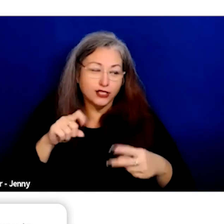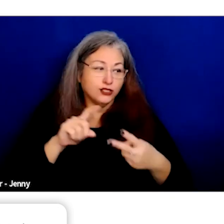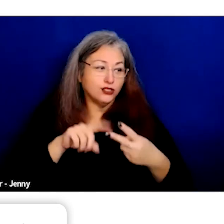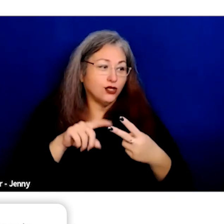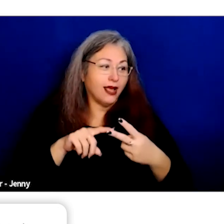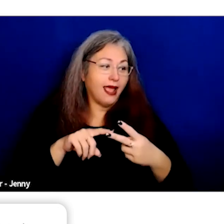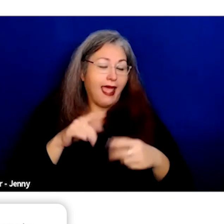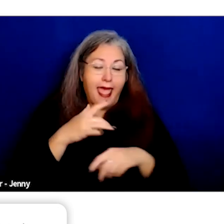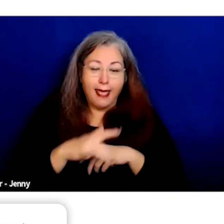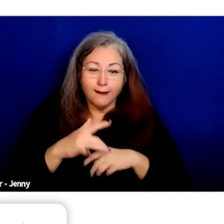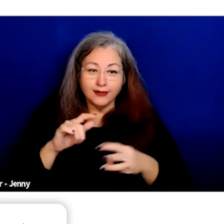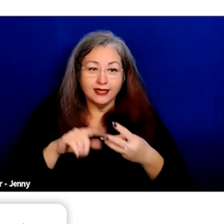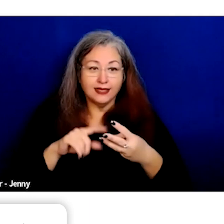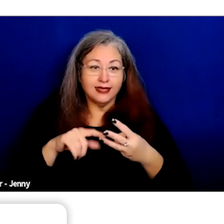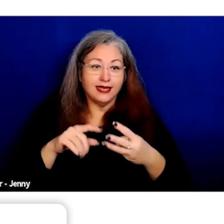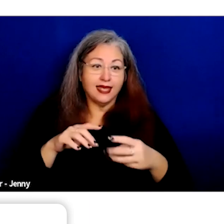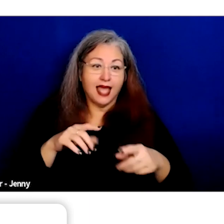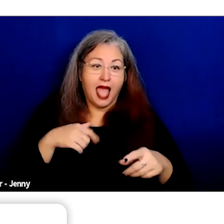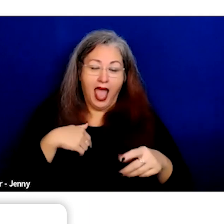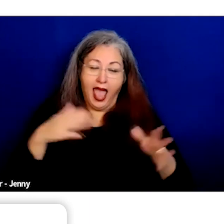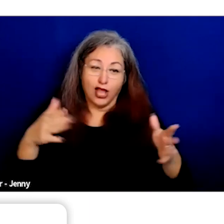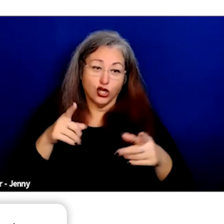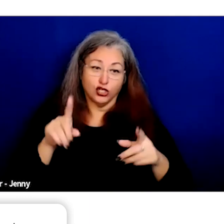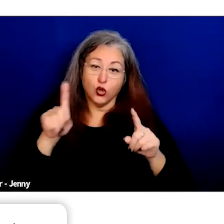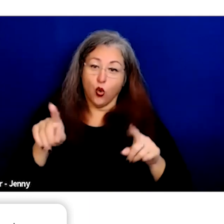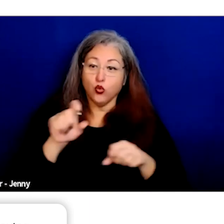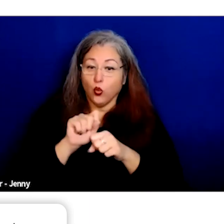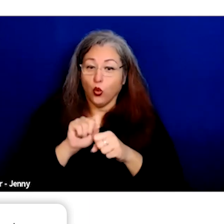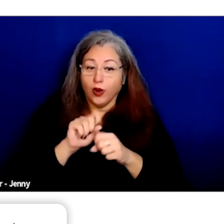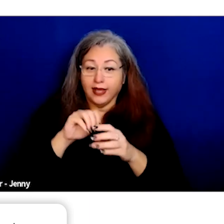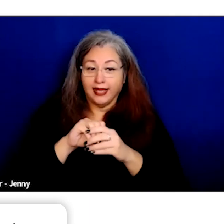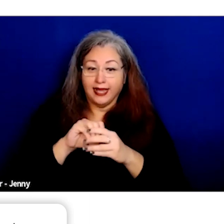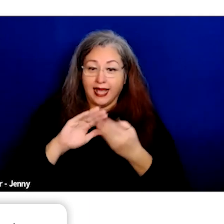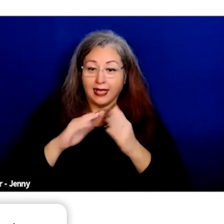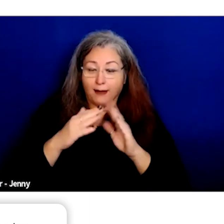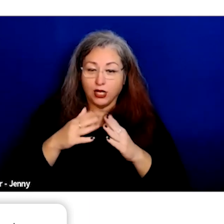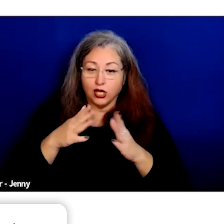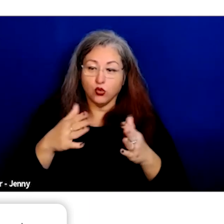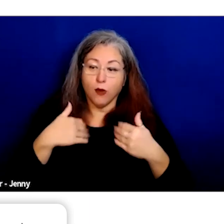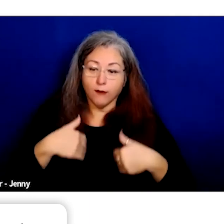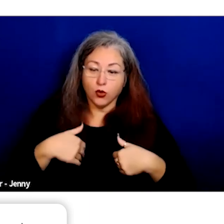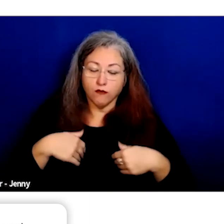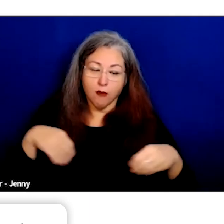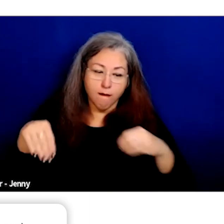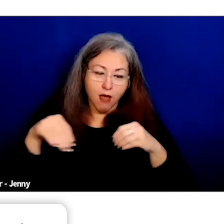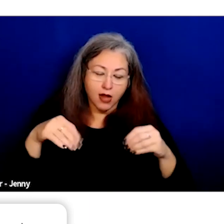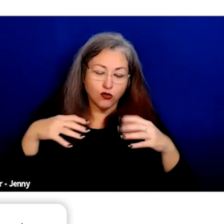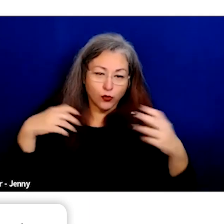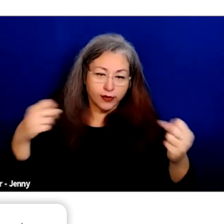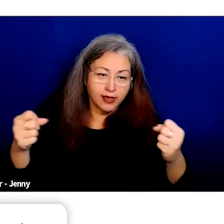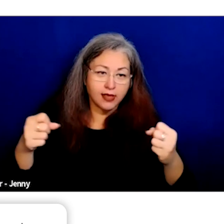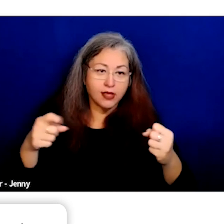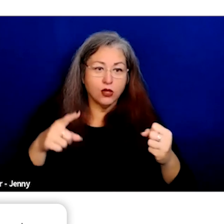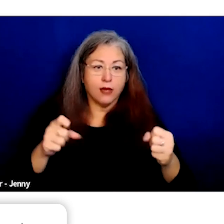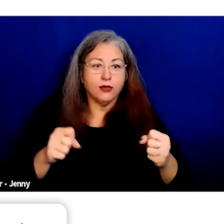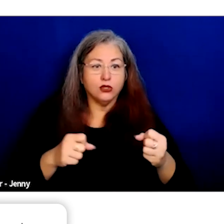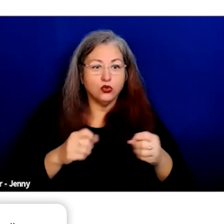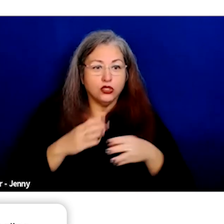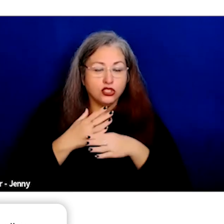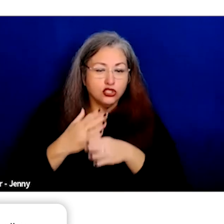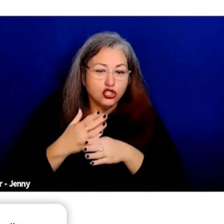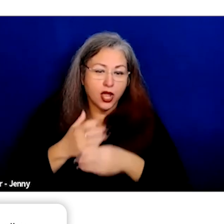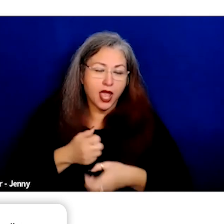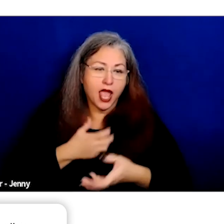Sophie, I would encourage you to work in a healing community where you can be moving your body, where you can share and start to